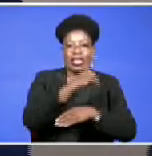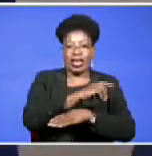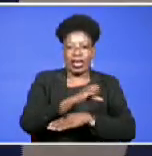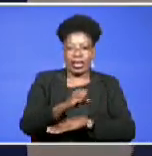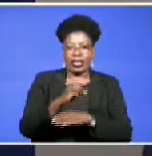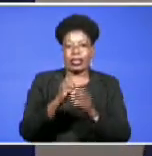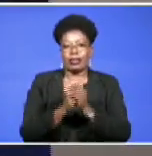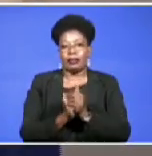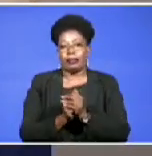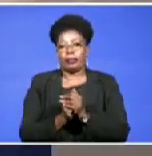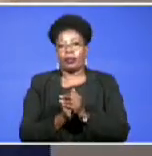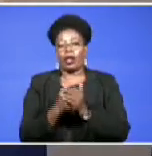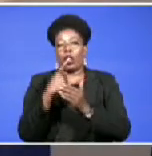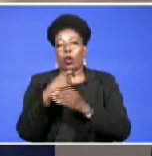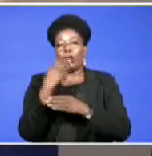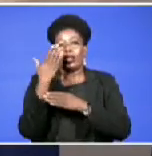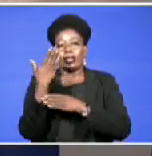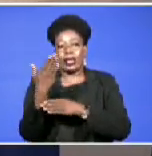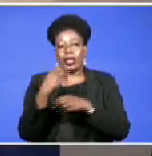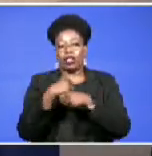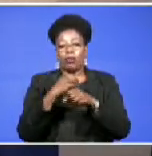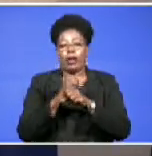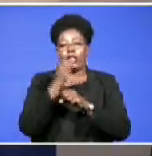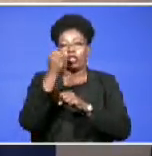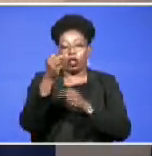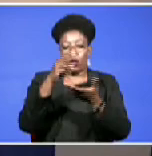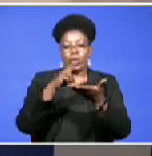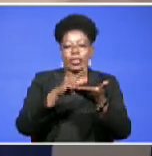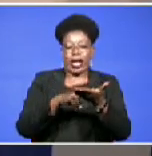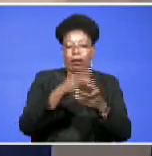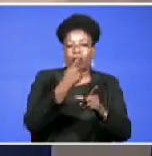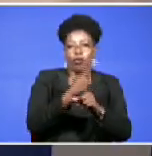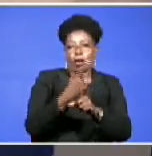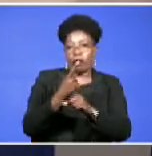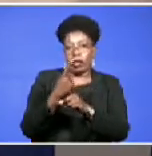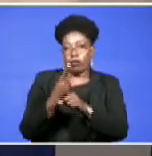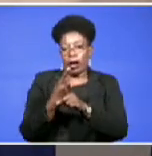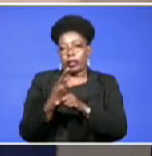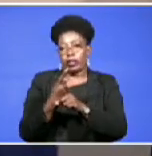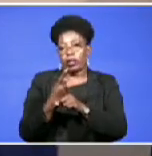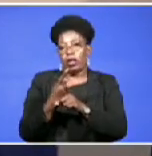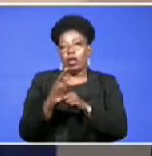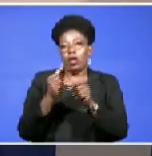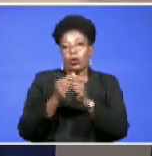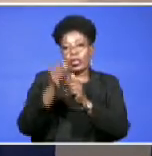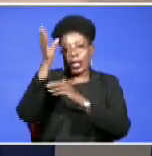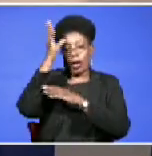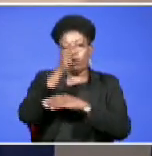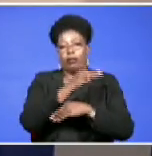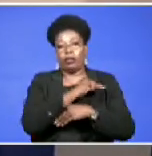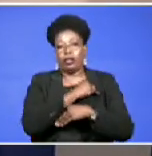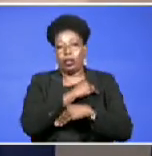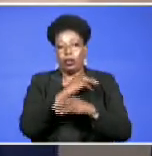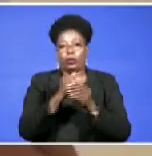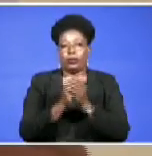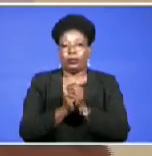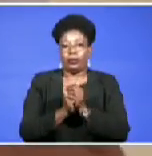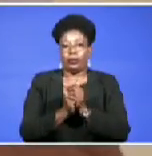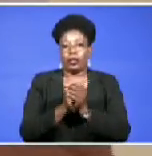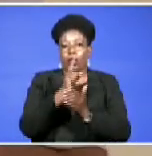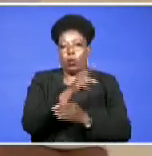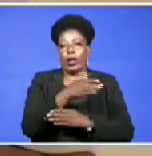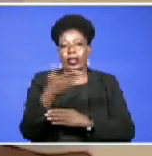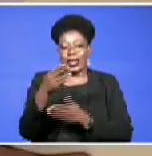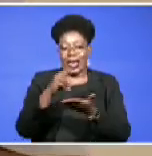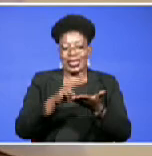On hand to make sure all the signatures were in the right place was Orioles scout Calvin Maduro. And one thing I like,